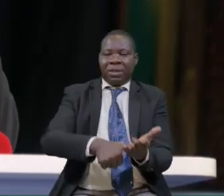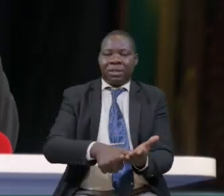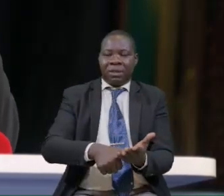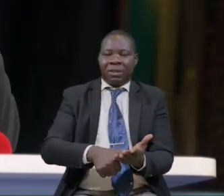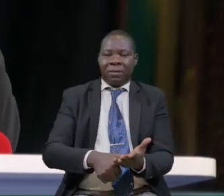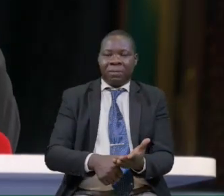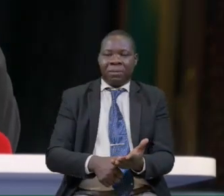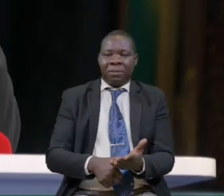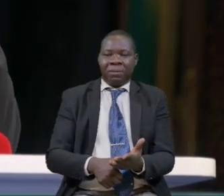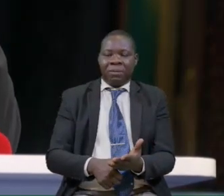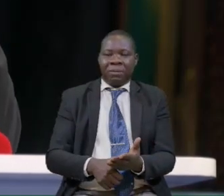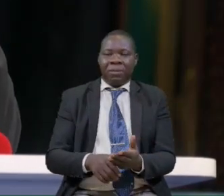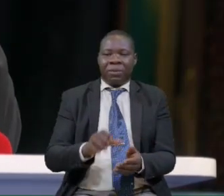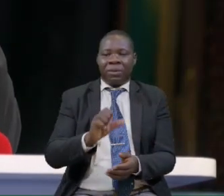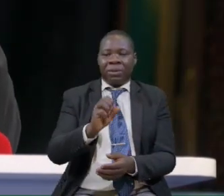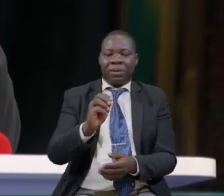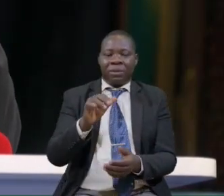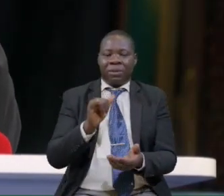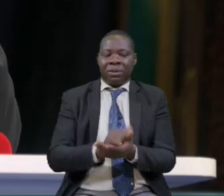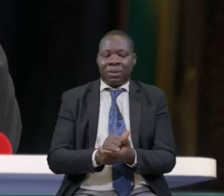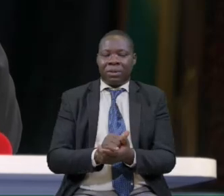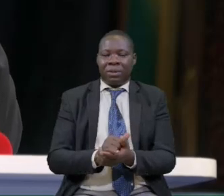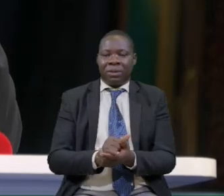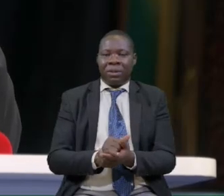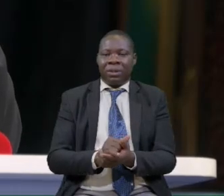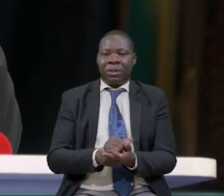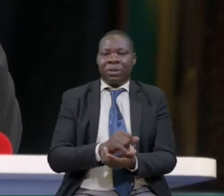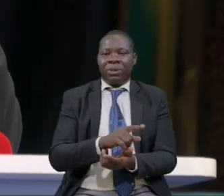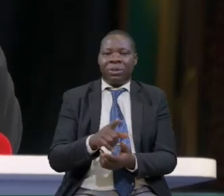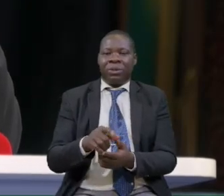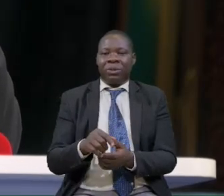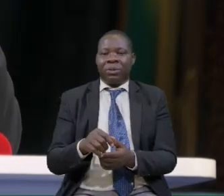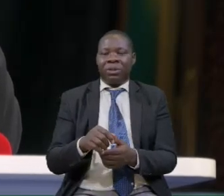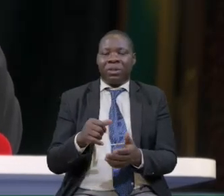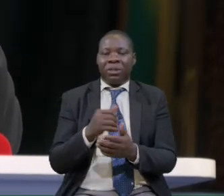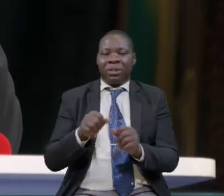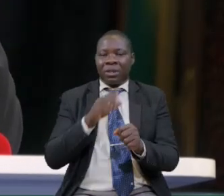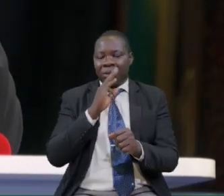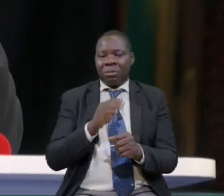so that it can be legible enough for people to read.